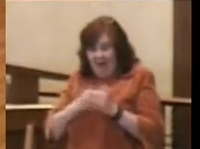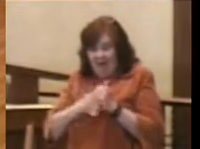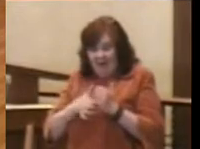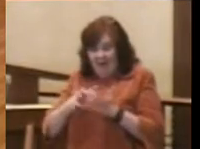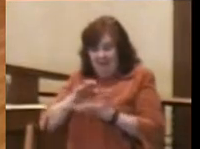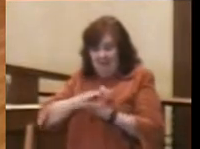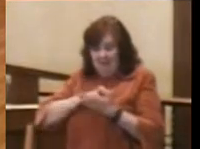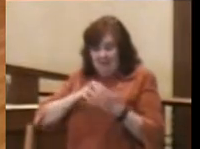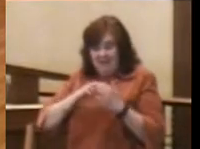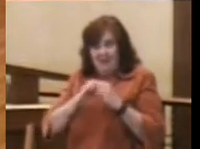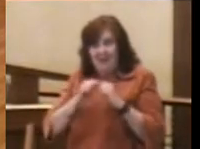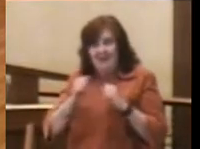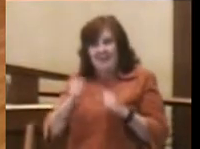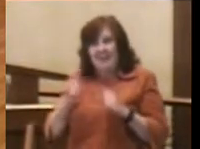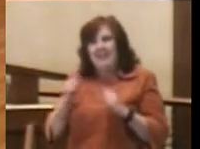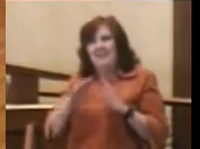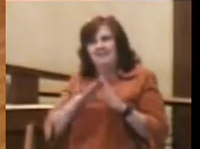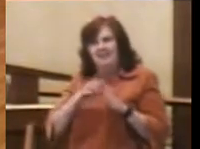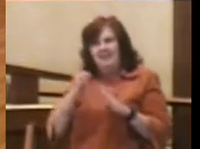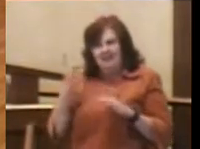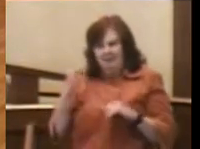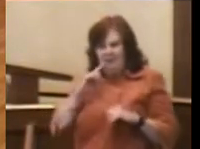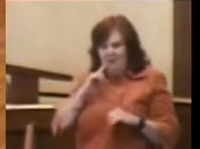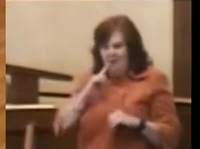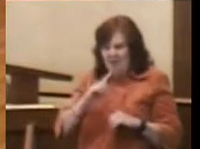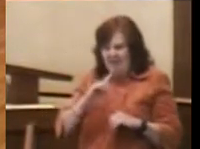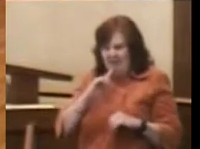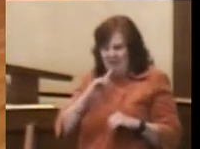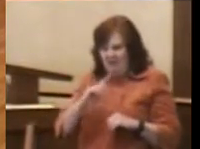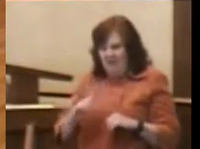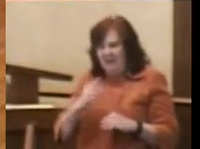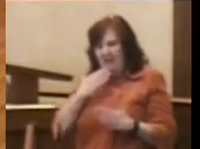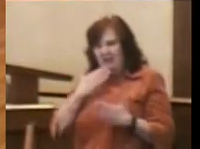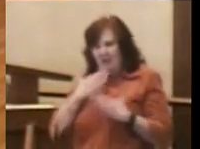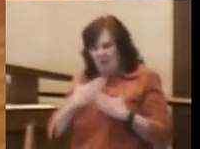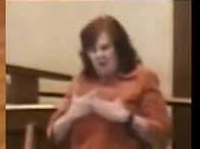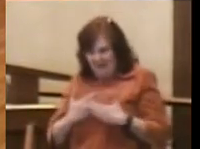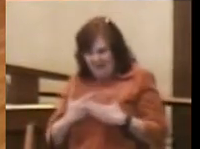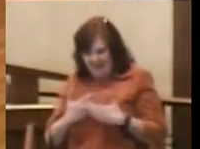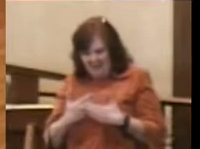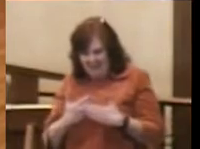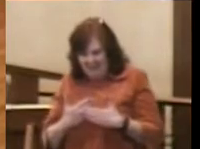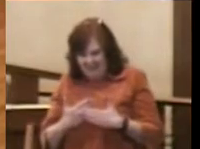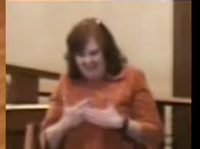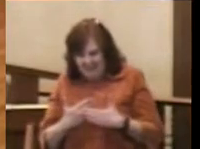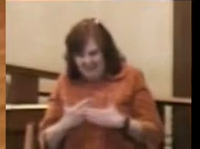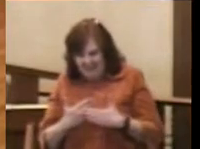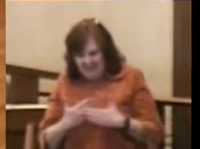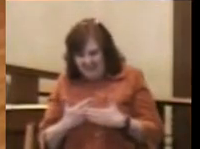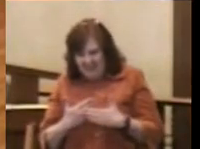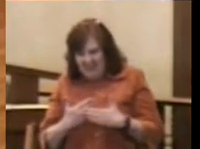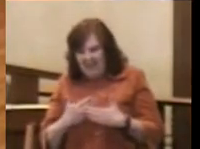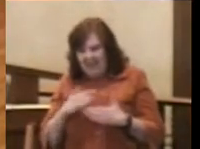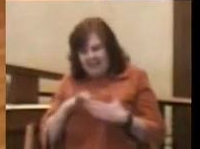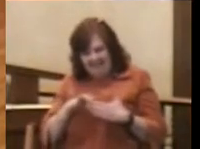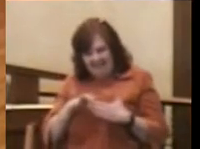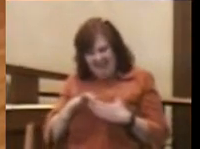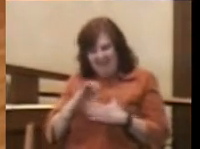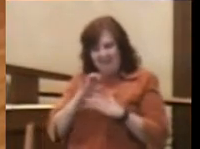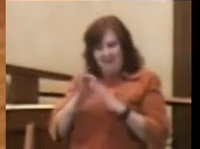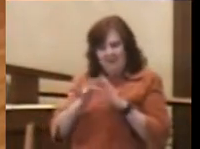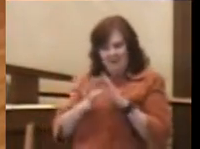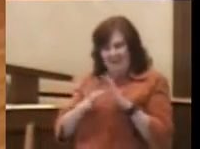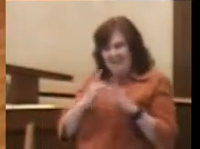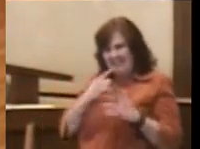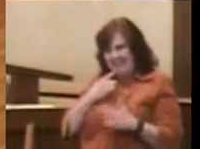together, you can come up with something really, really good. That's kind of what Jesus is saying,